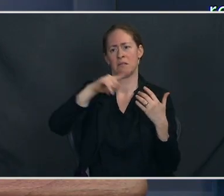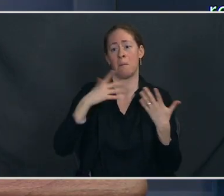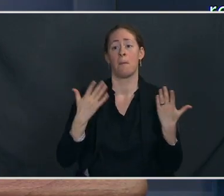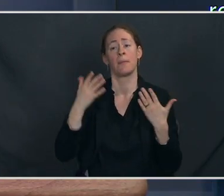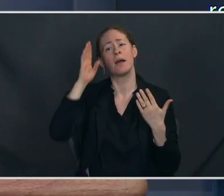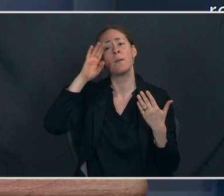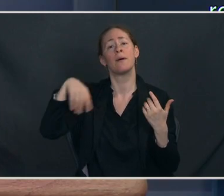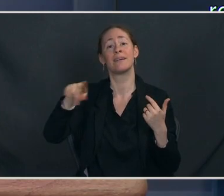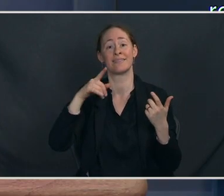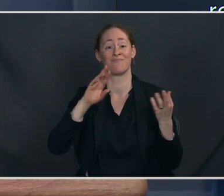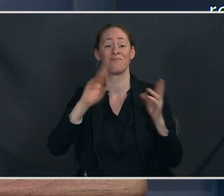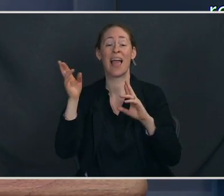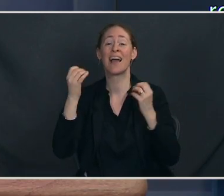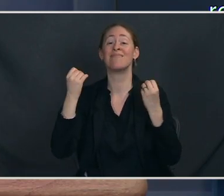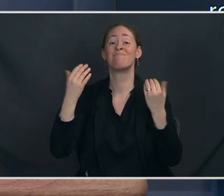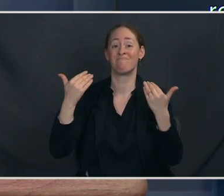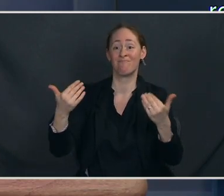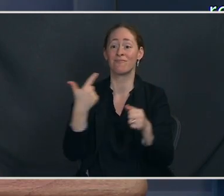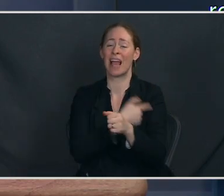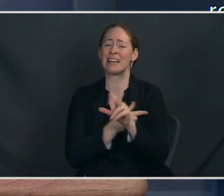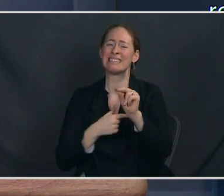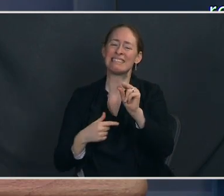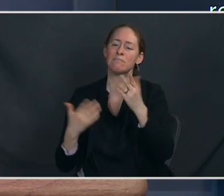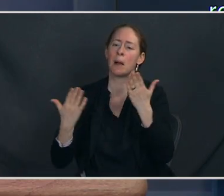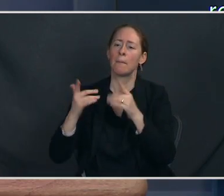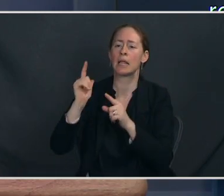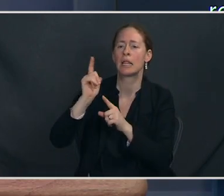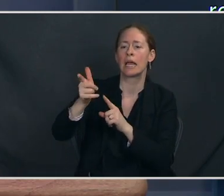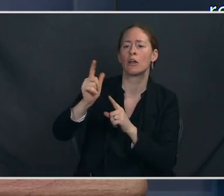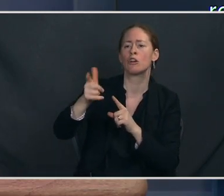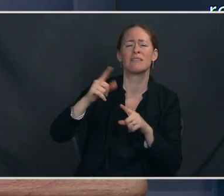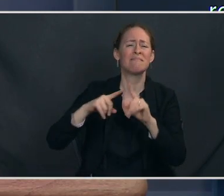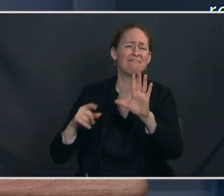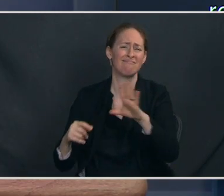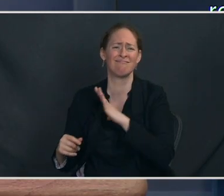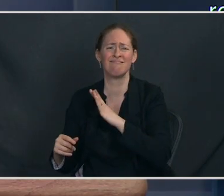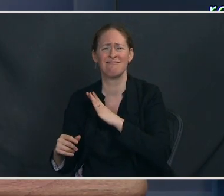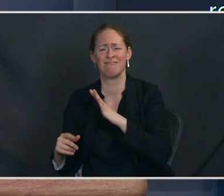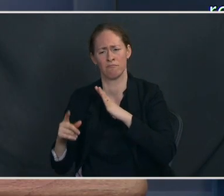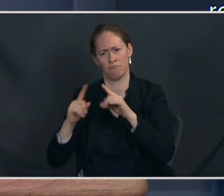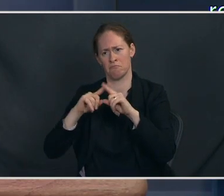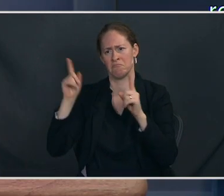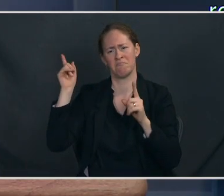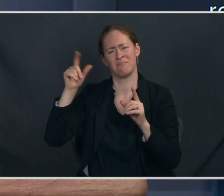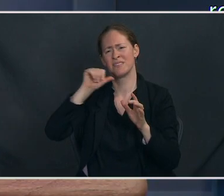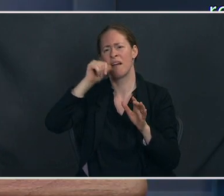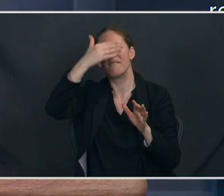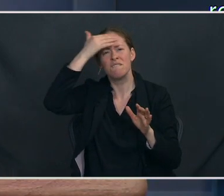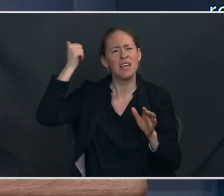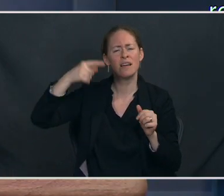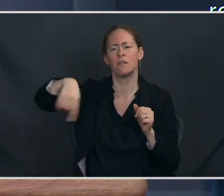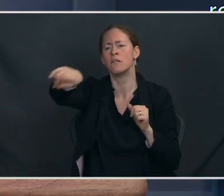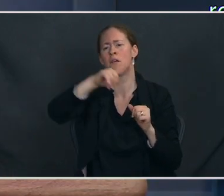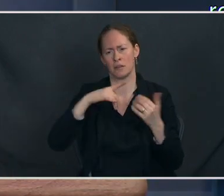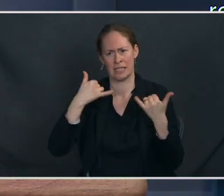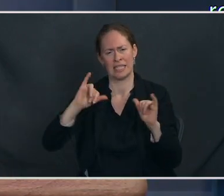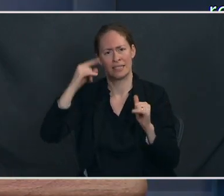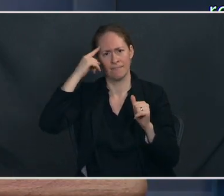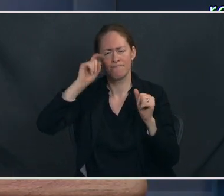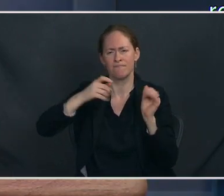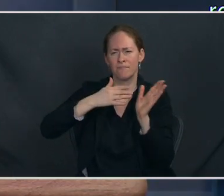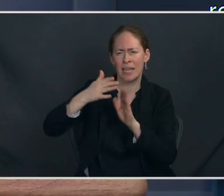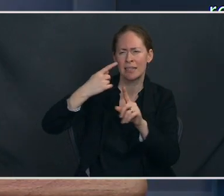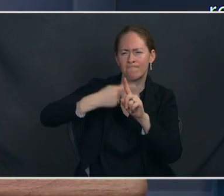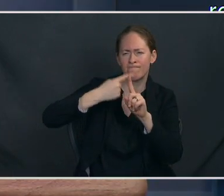going to continue to increase supply. That's part of it. And he has said many, many times it's going to take months and months for a broad swath